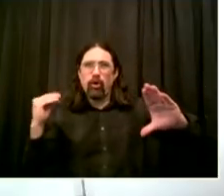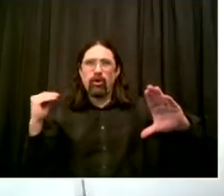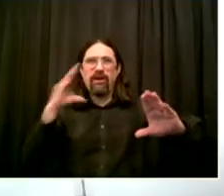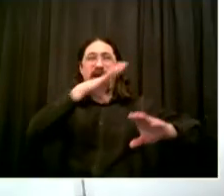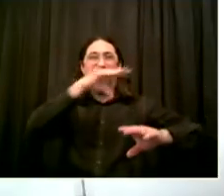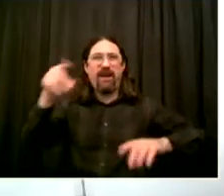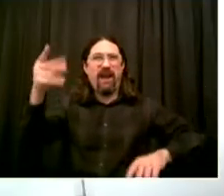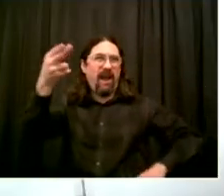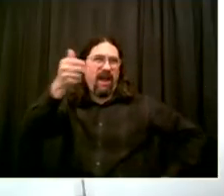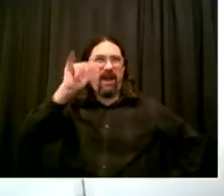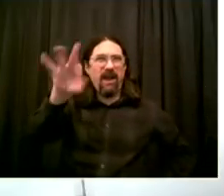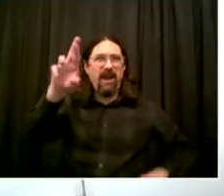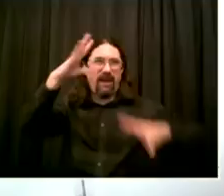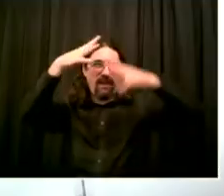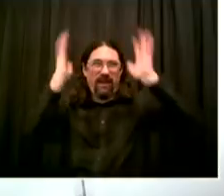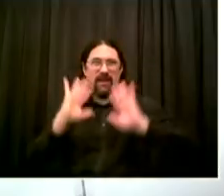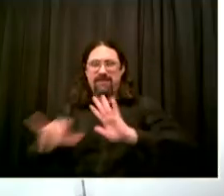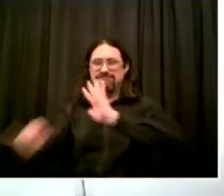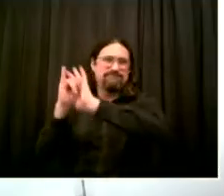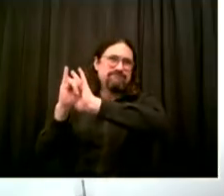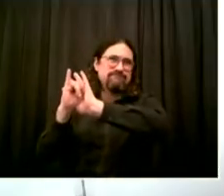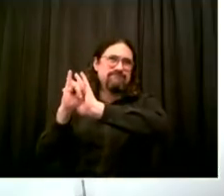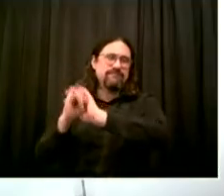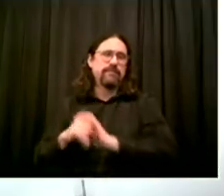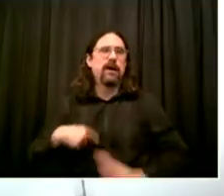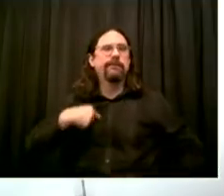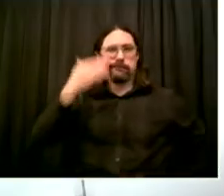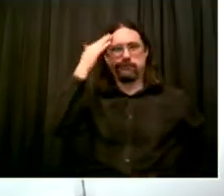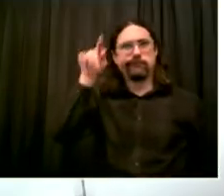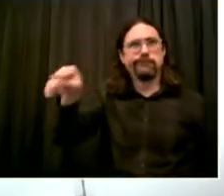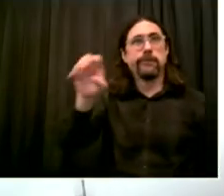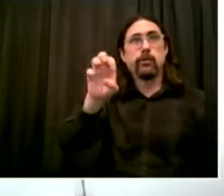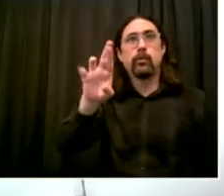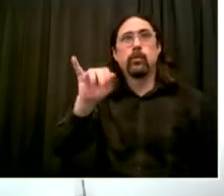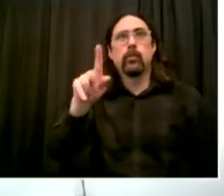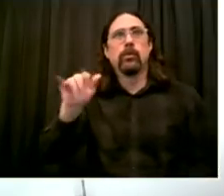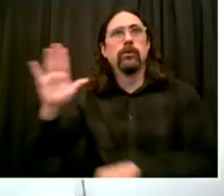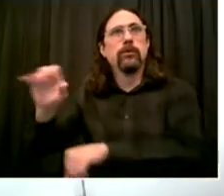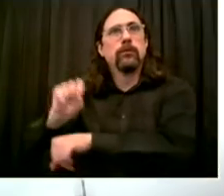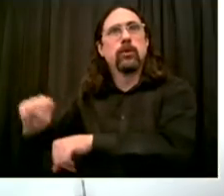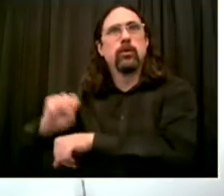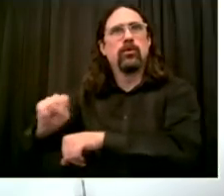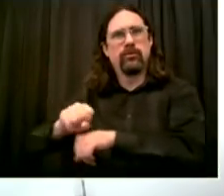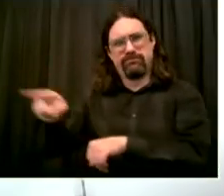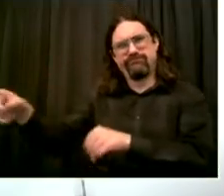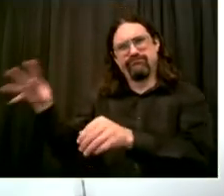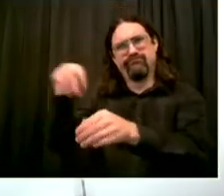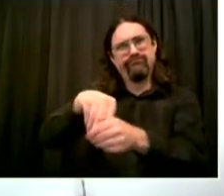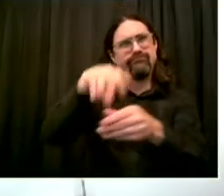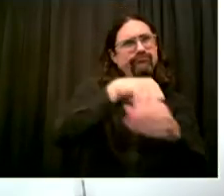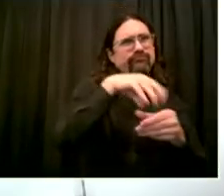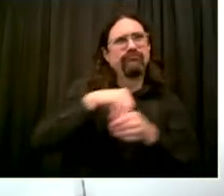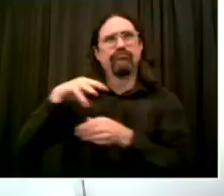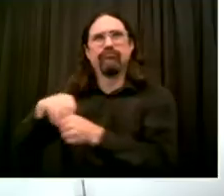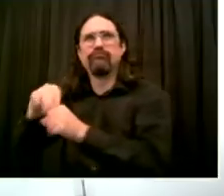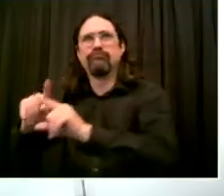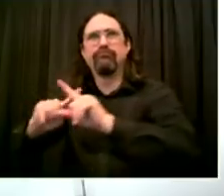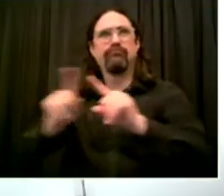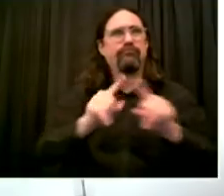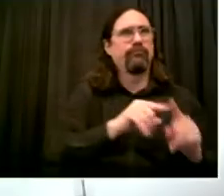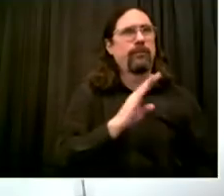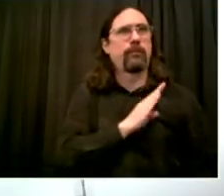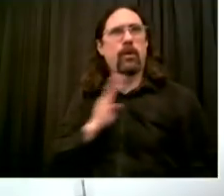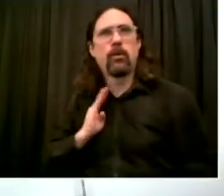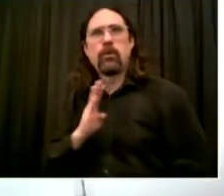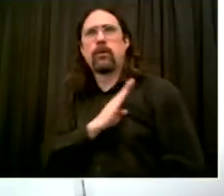while, but on the same time. So I knew her work for a very long time, but to see her physically in motion, I knew